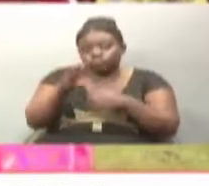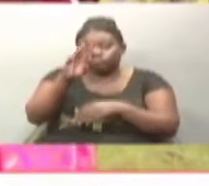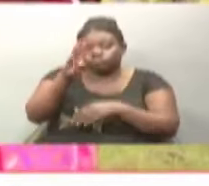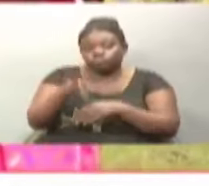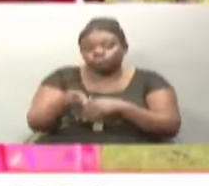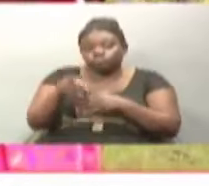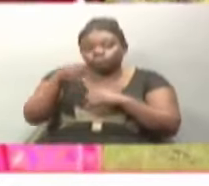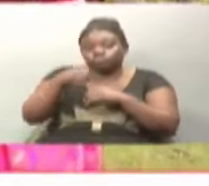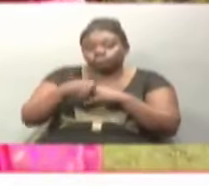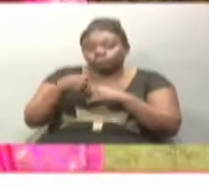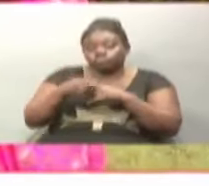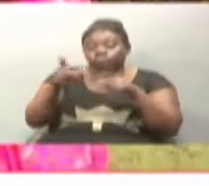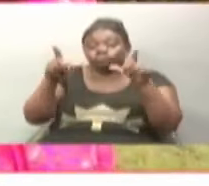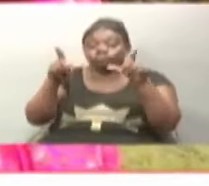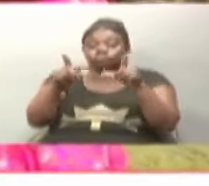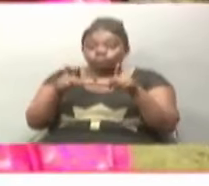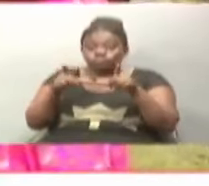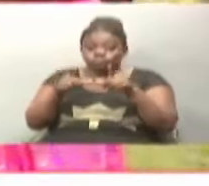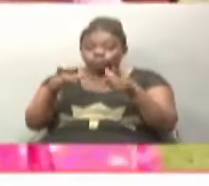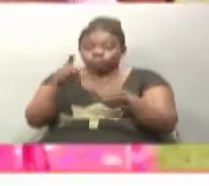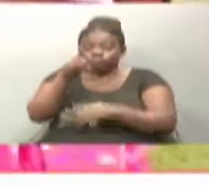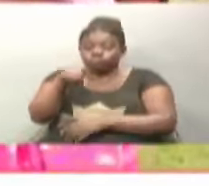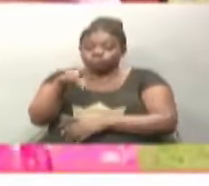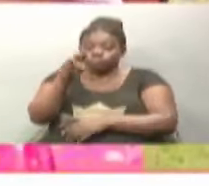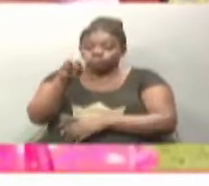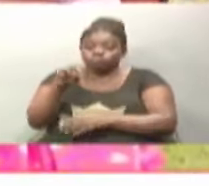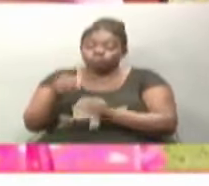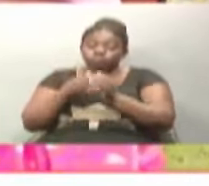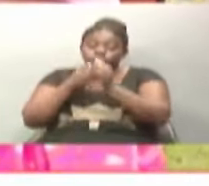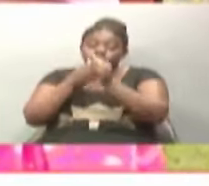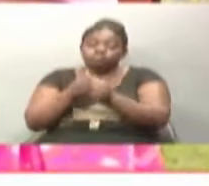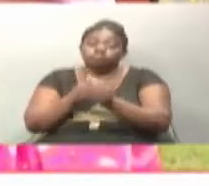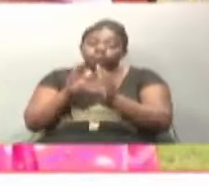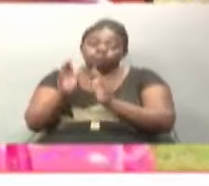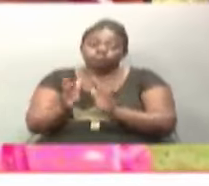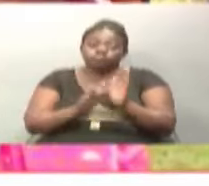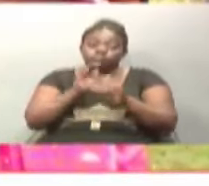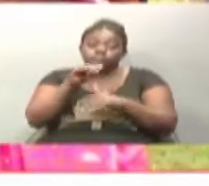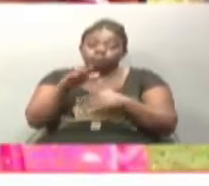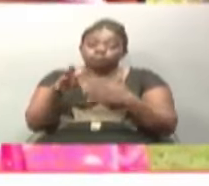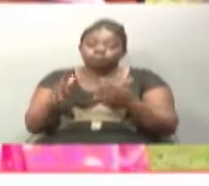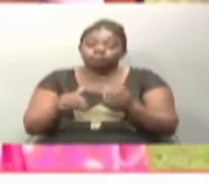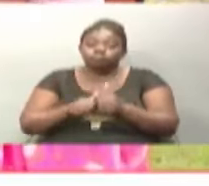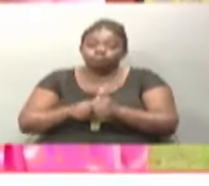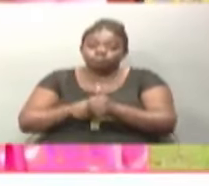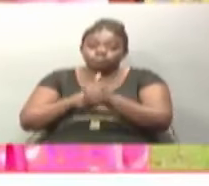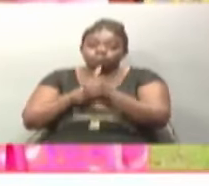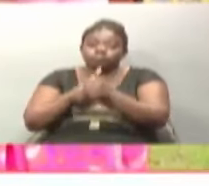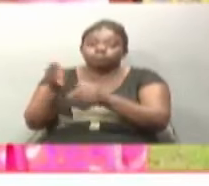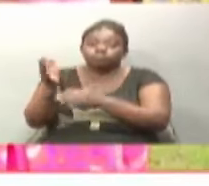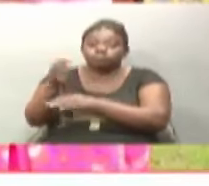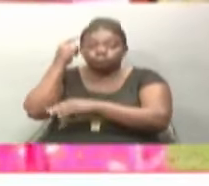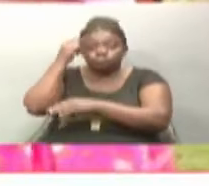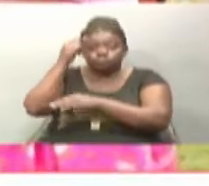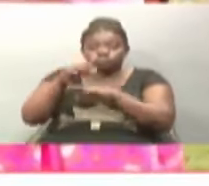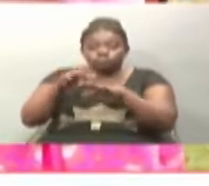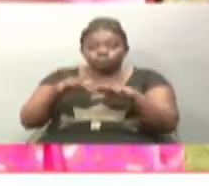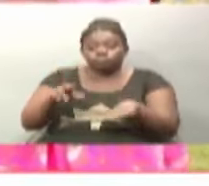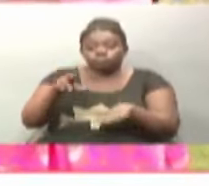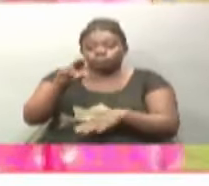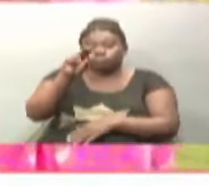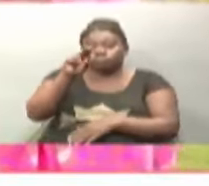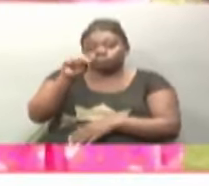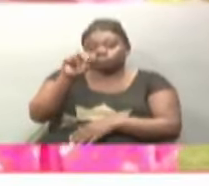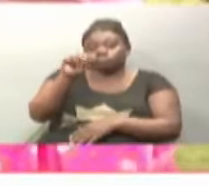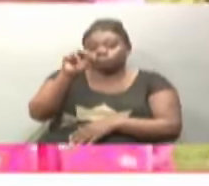kabaala ebyapa. Ssaabaminisita Robinah Nabbanja yakulembeddemu enteekateeka eno ng'abadde awerekeddwako minisita w'ebyettaka Judith